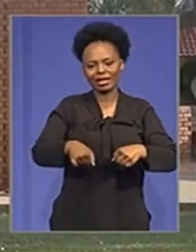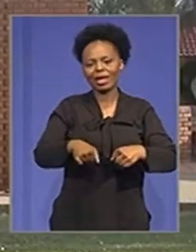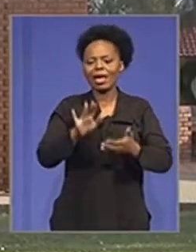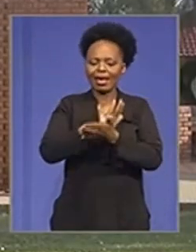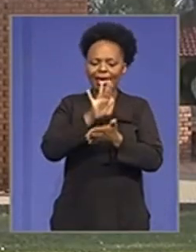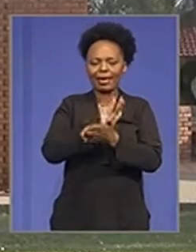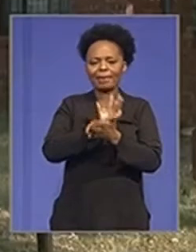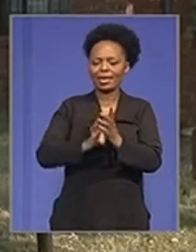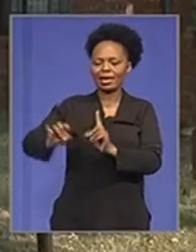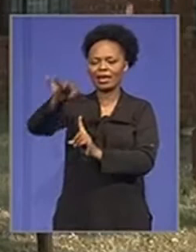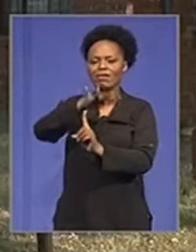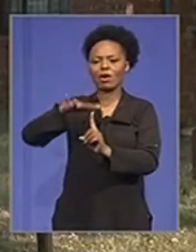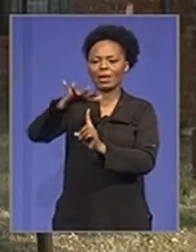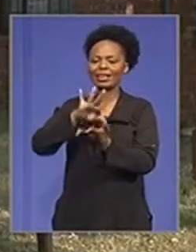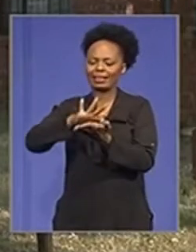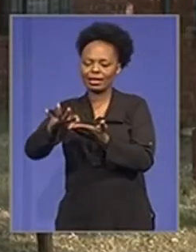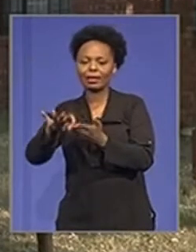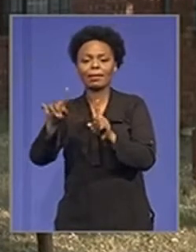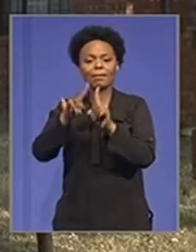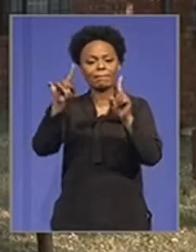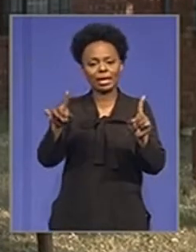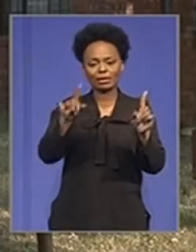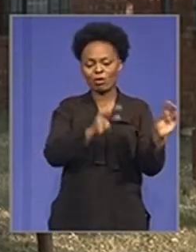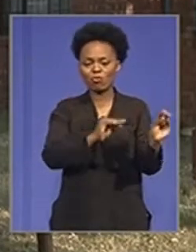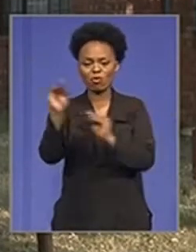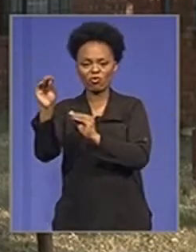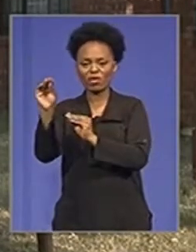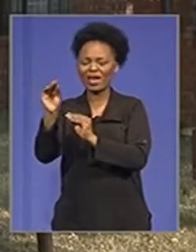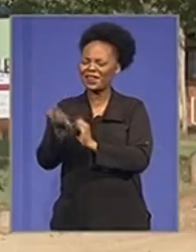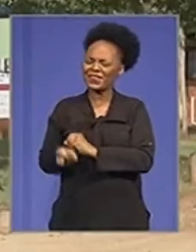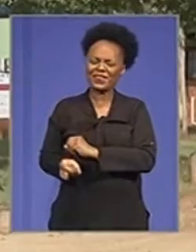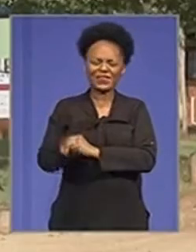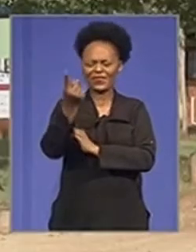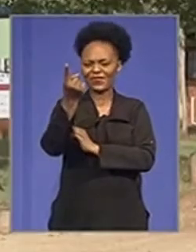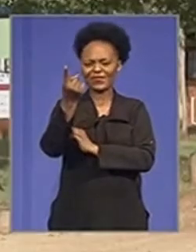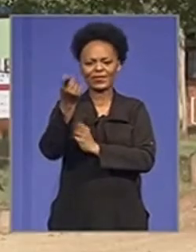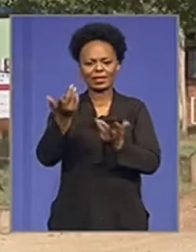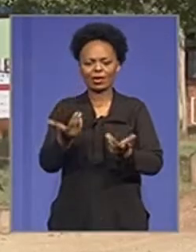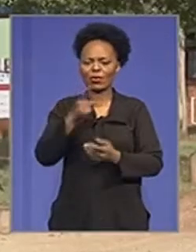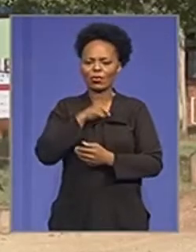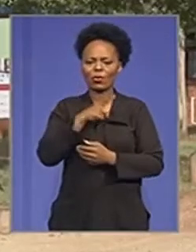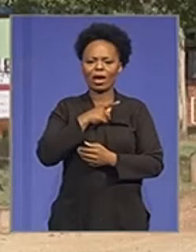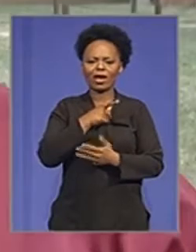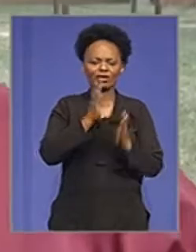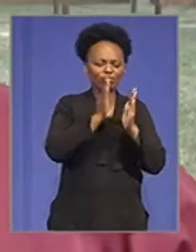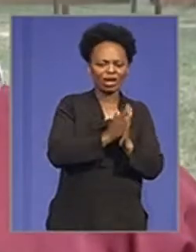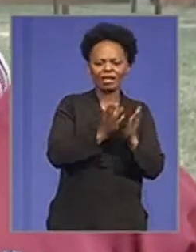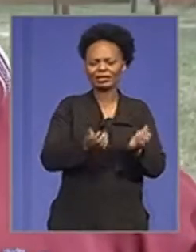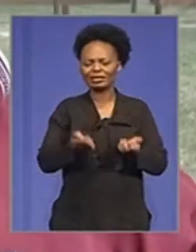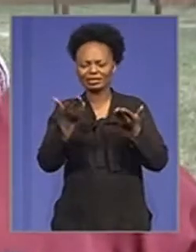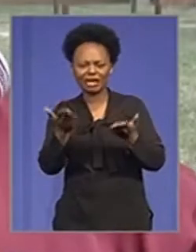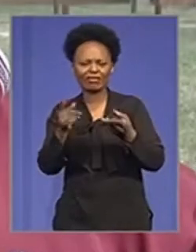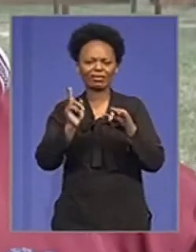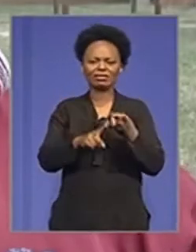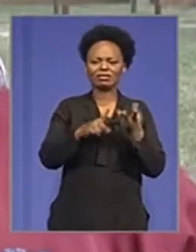bapisiwa le kwa magaeng a bona ba re go fudugela fano go ba jela madi a le mantsi ka ntlha fa go le kgakala le ditirelo. In terms of